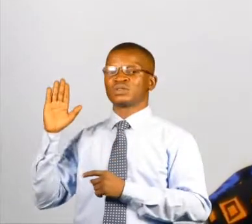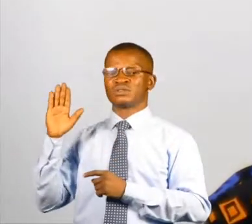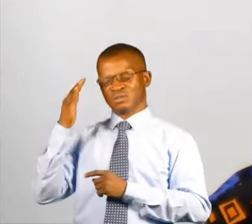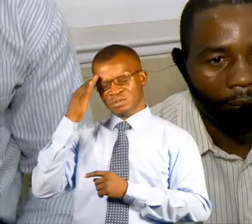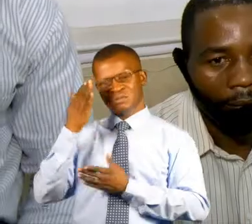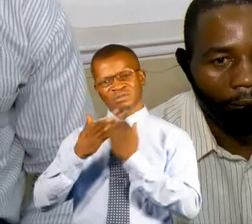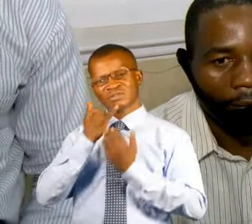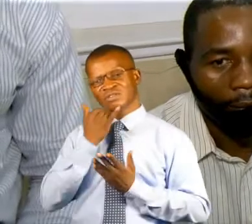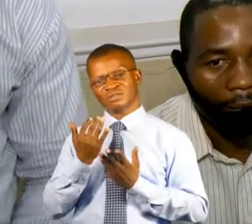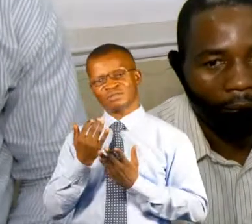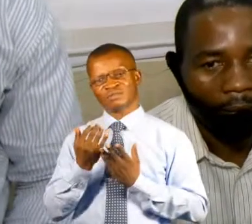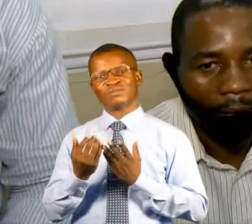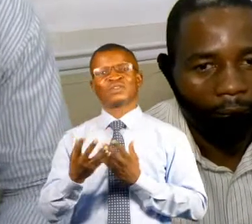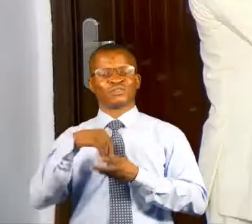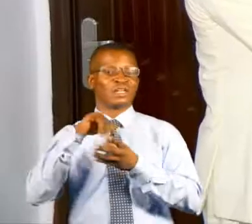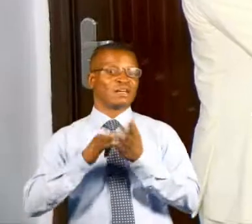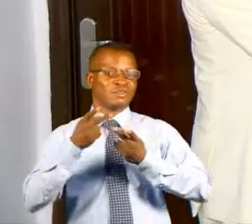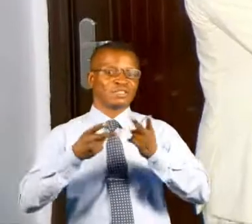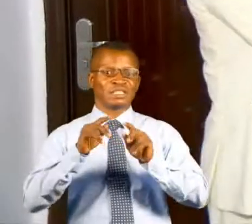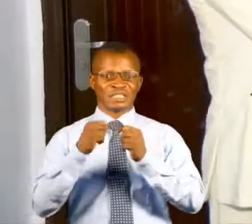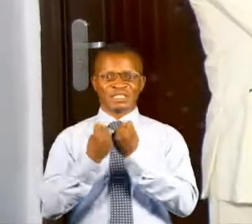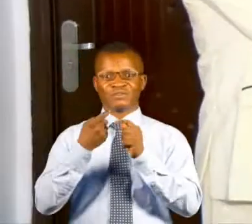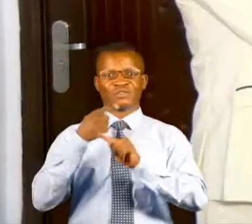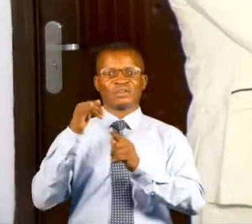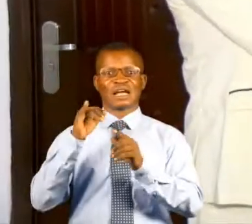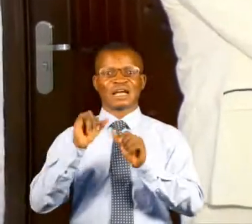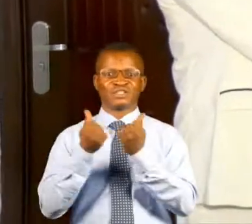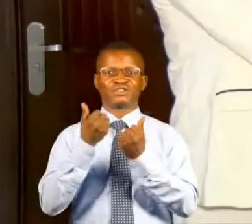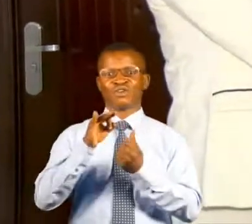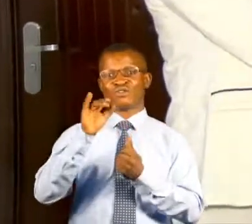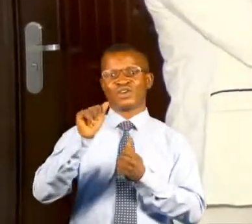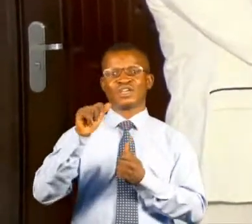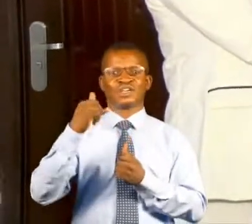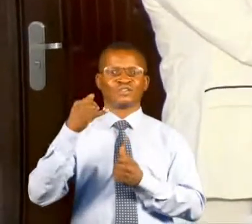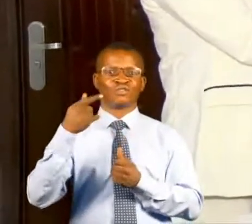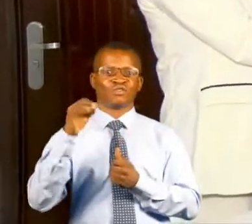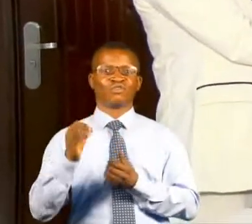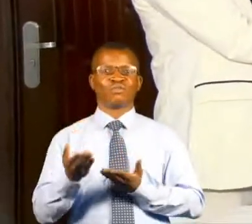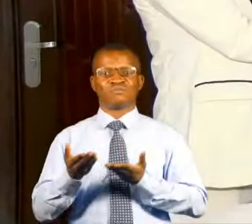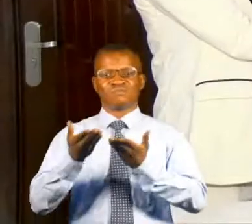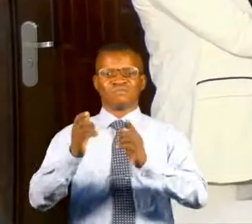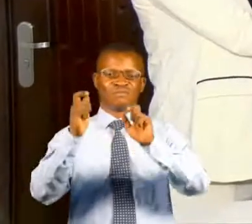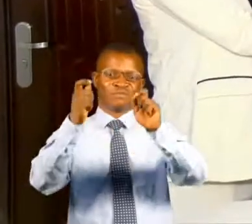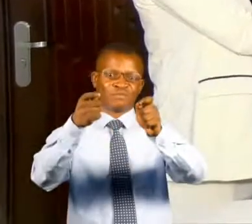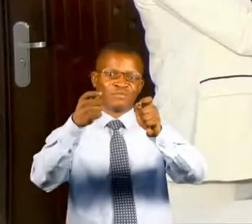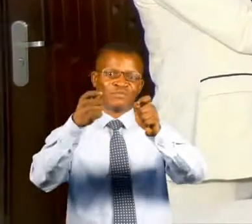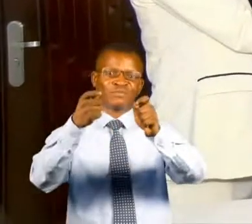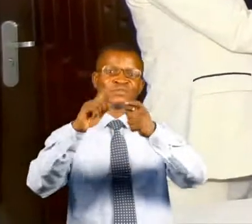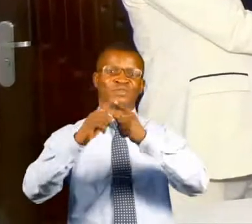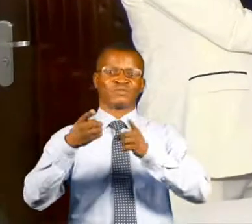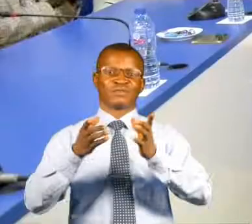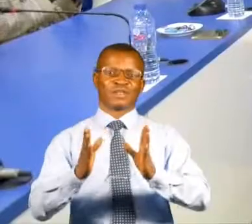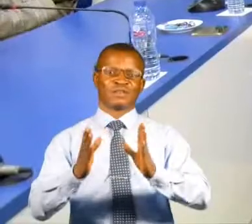wrong. Concluding the visit, the team from the Association of Ikulu Professionals made a presentation to the Director General.